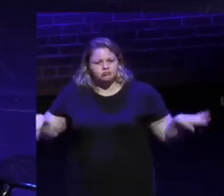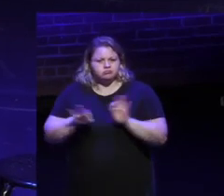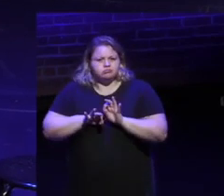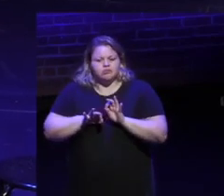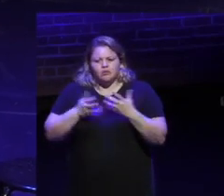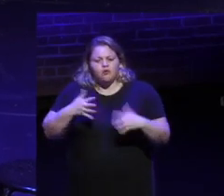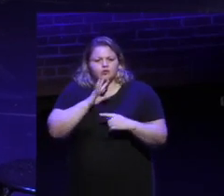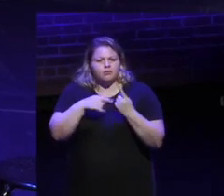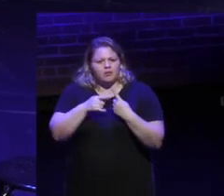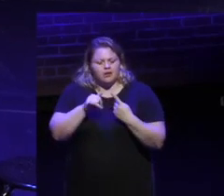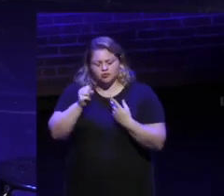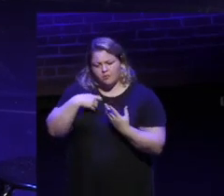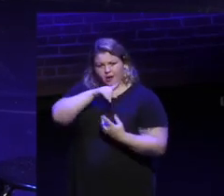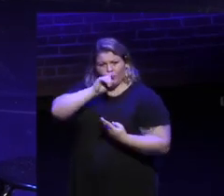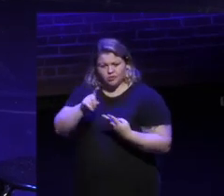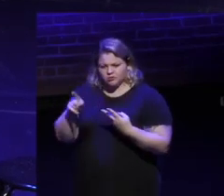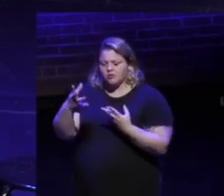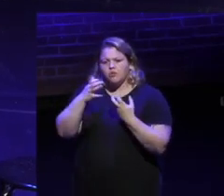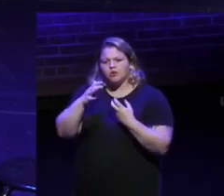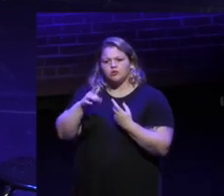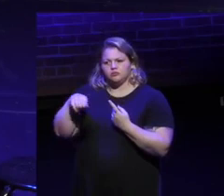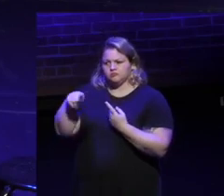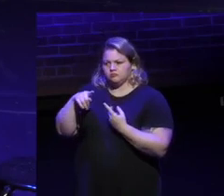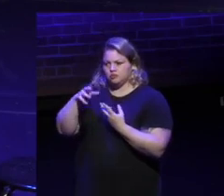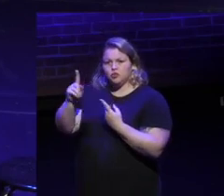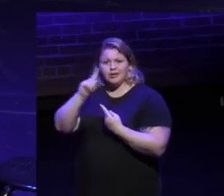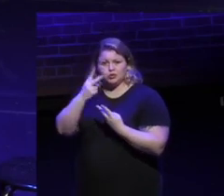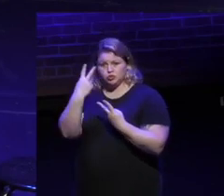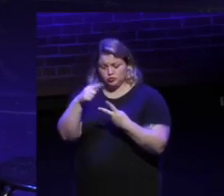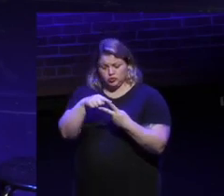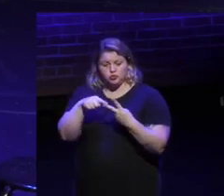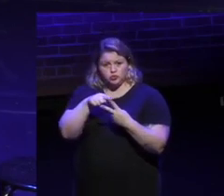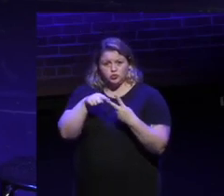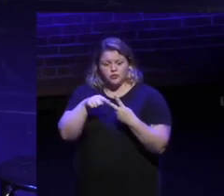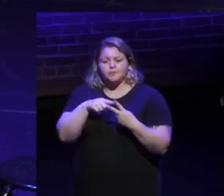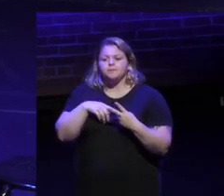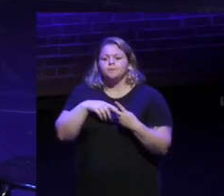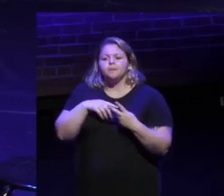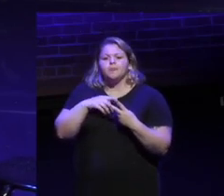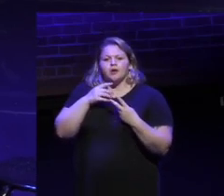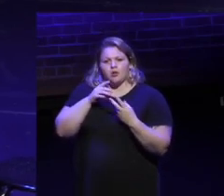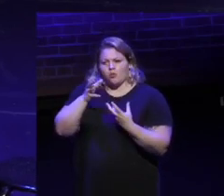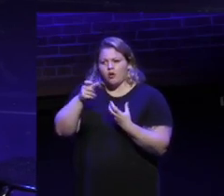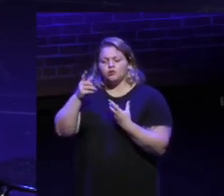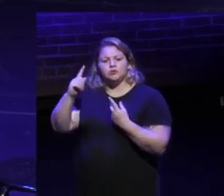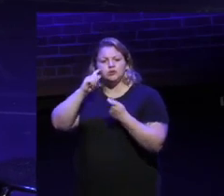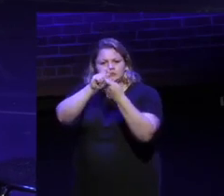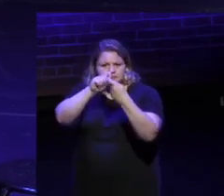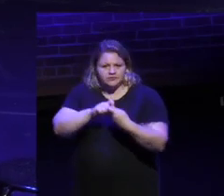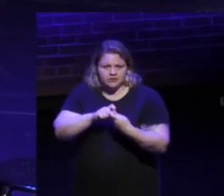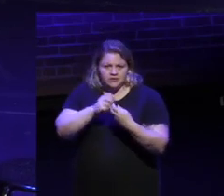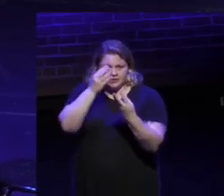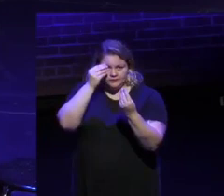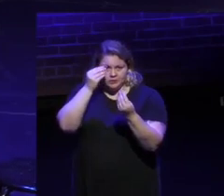interventions that could come from the Lieutenant Governor's office that might address one or more of these issues. There's a lot